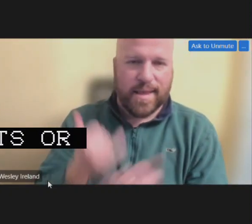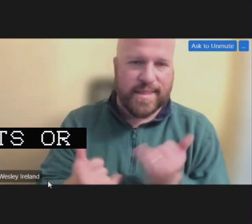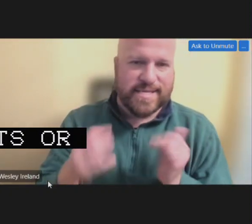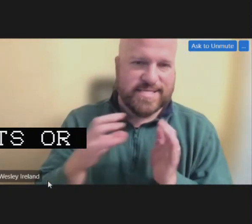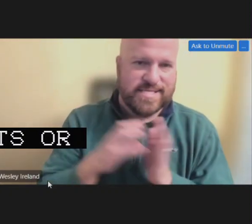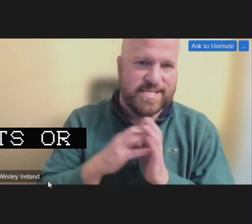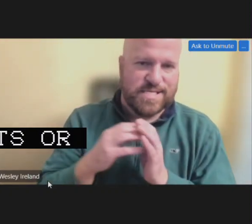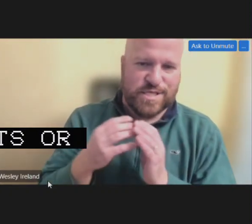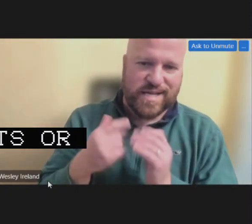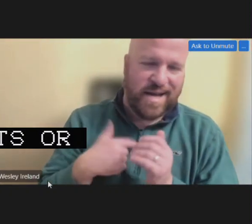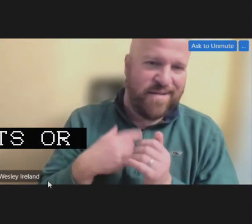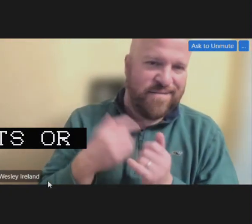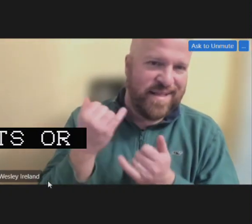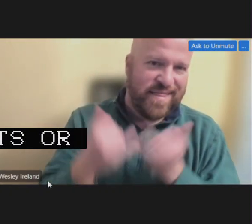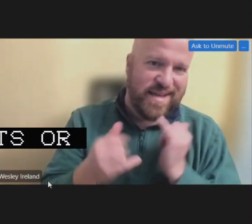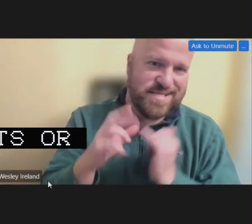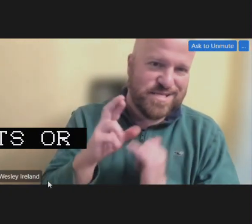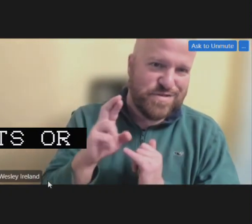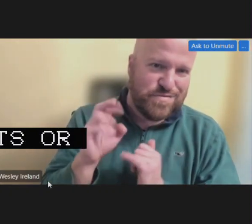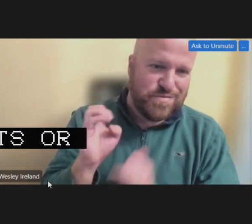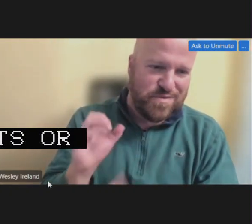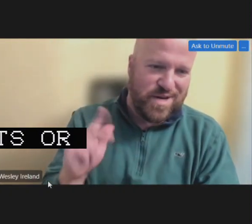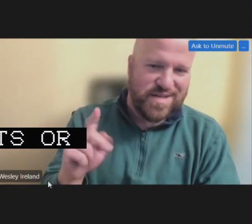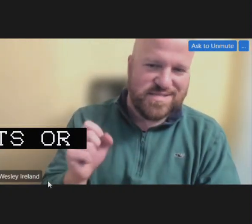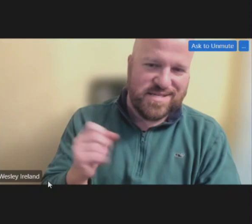Okay then, so I guess the last